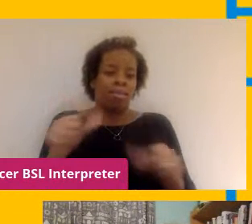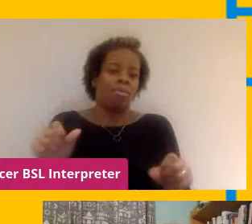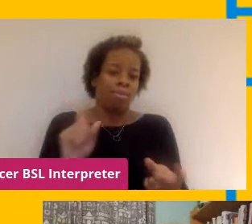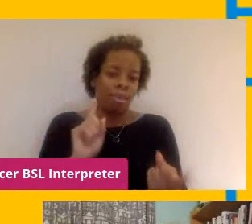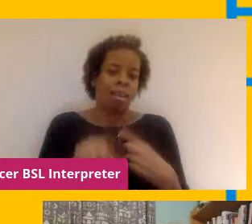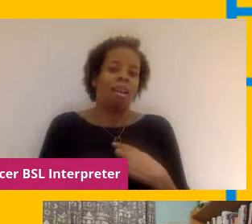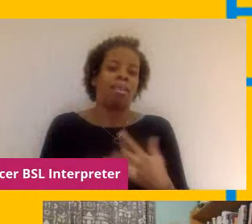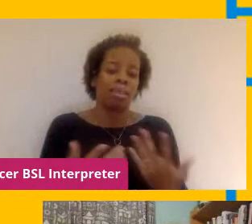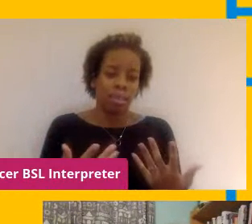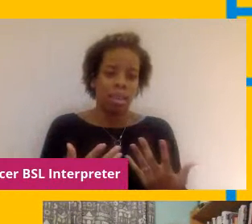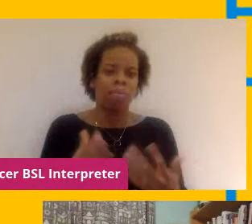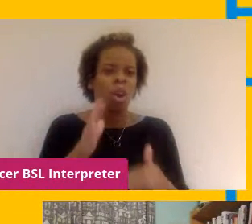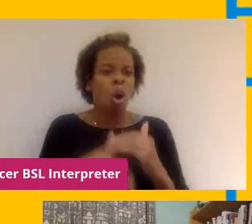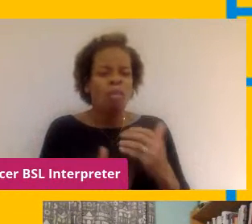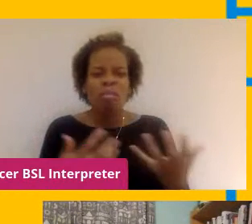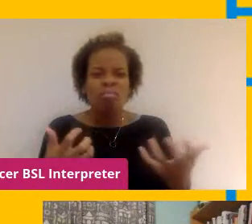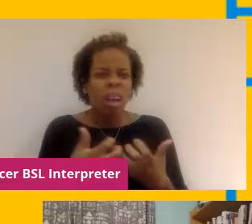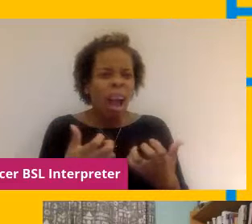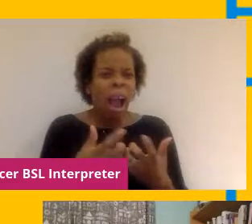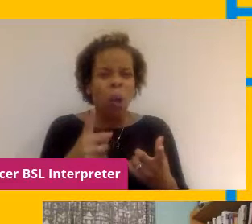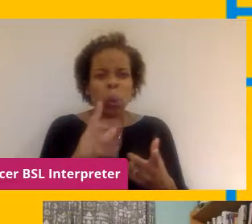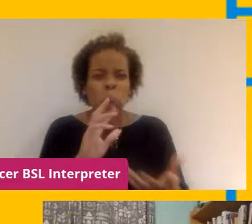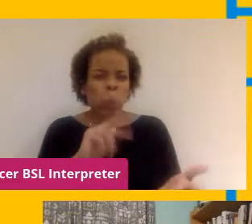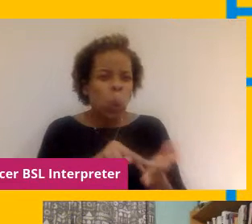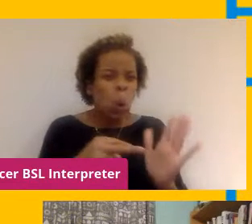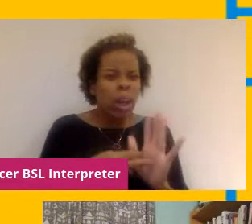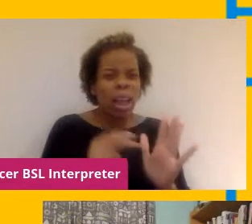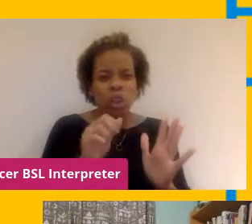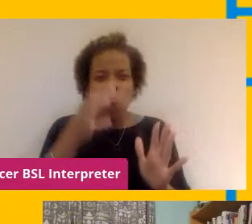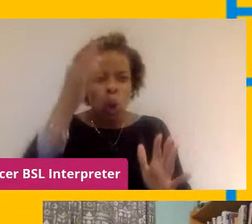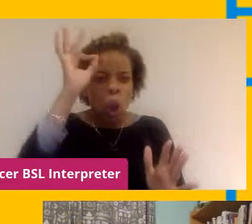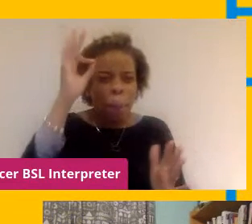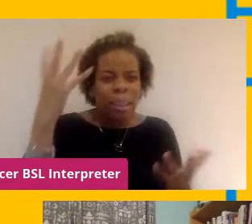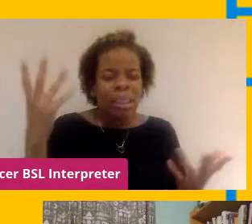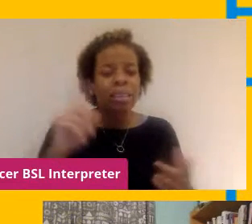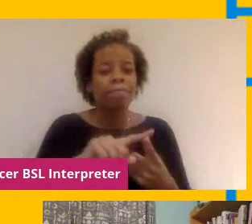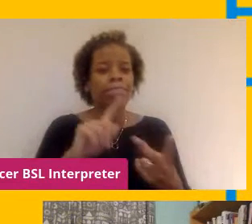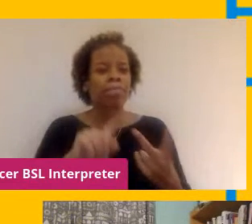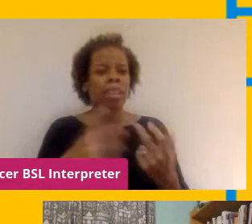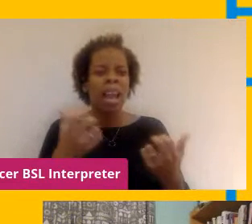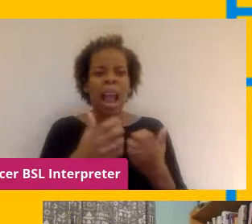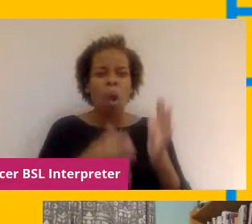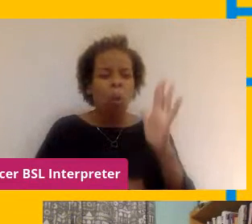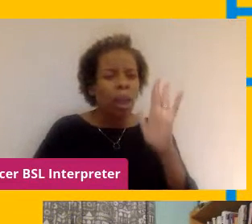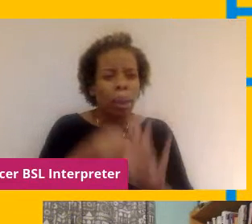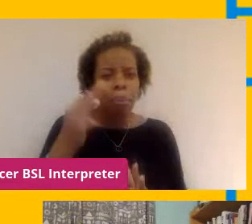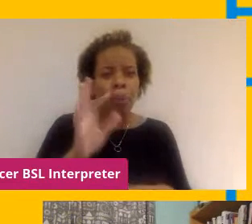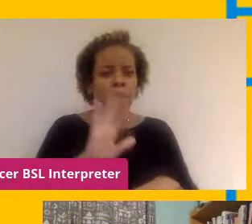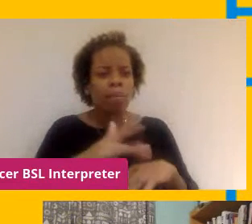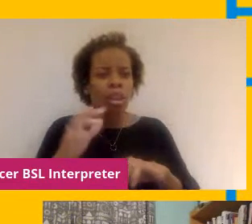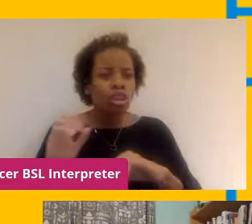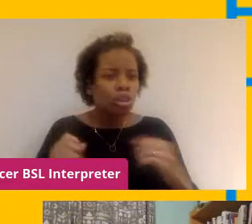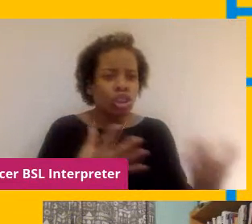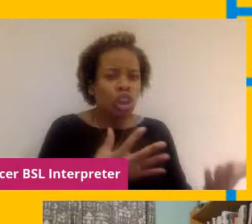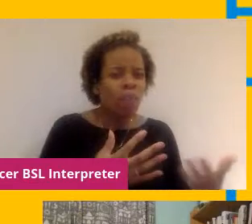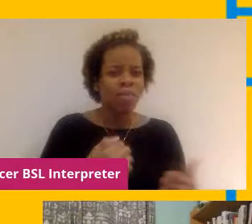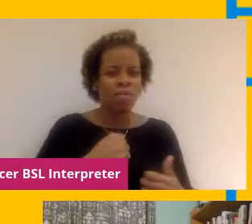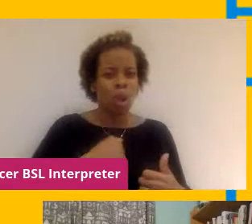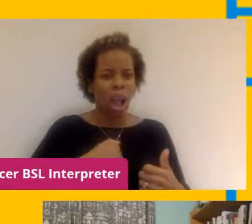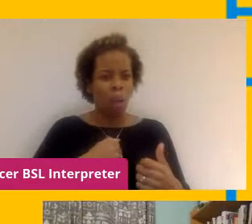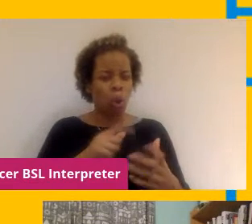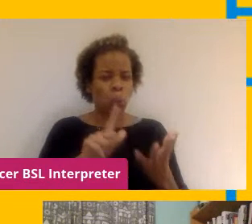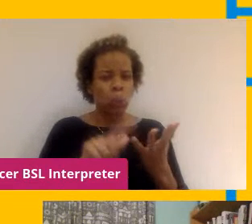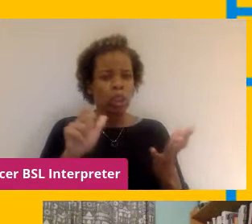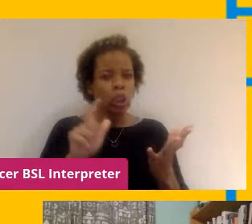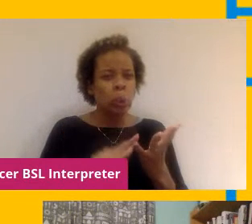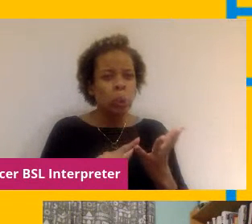of how have you been effective in organising within your committee, how can we increase professional services UCU members, those ones